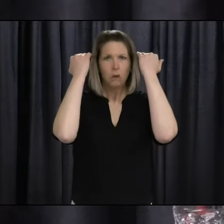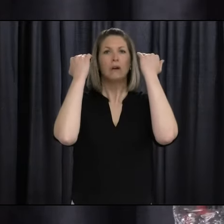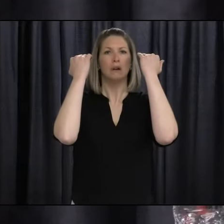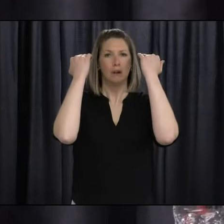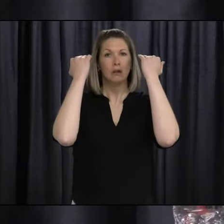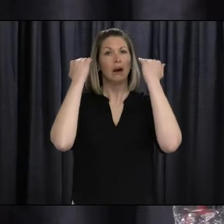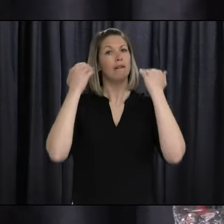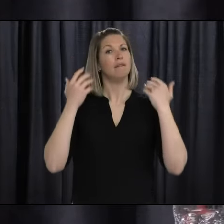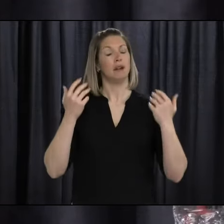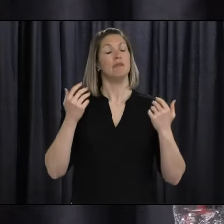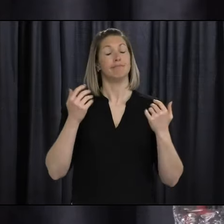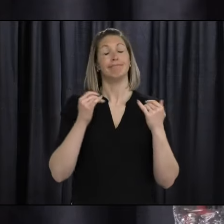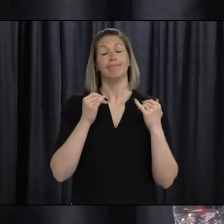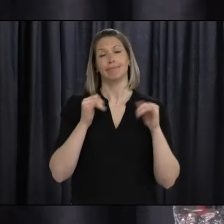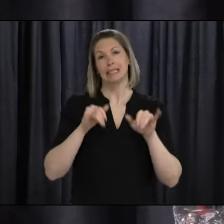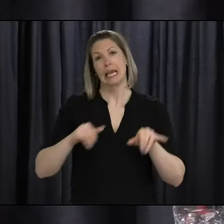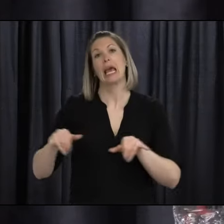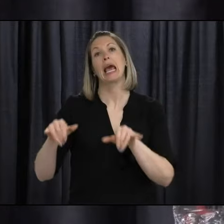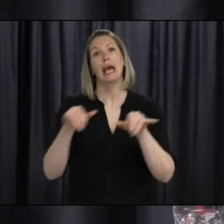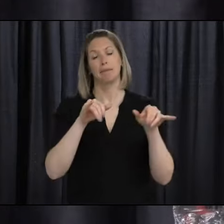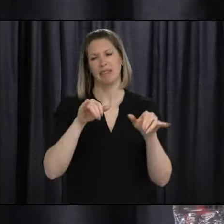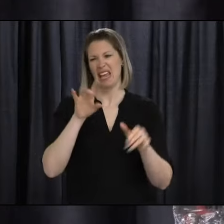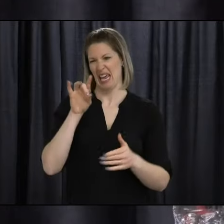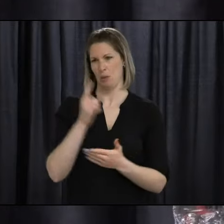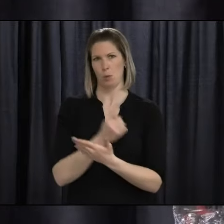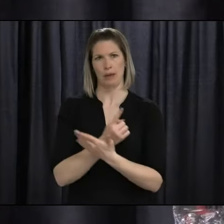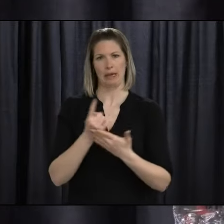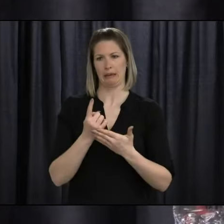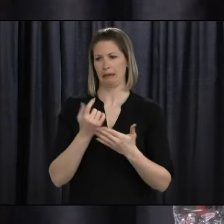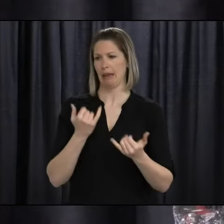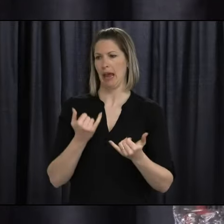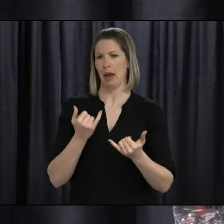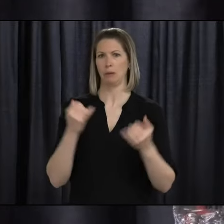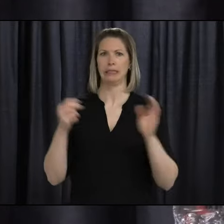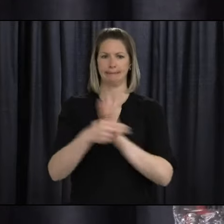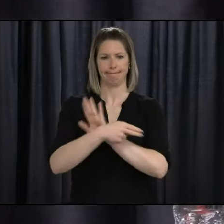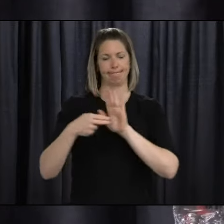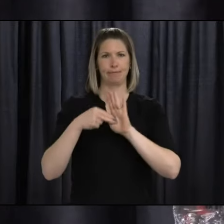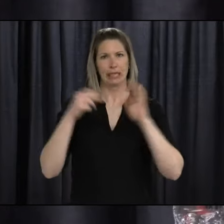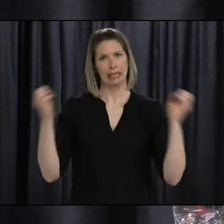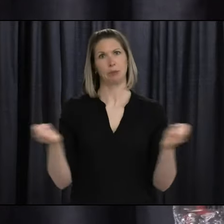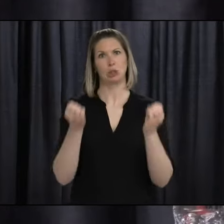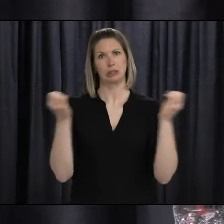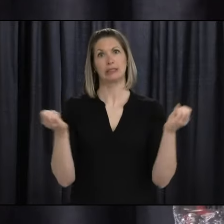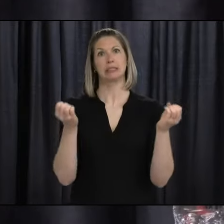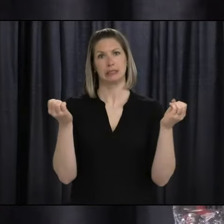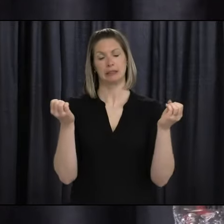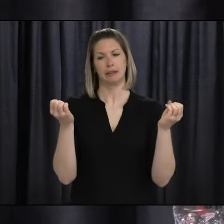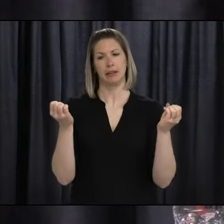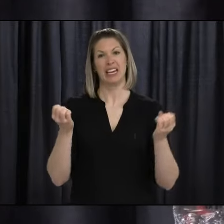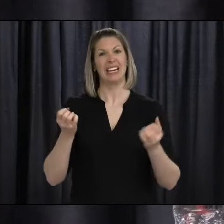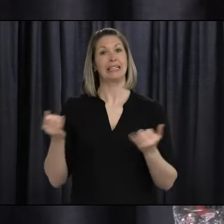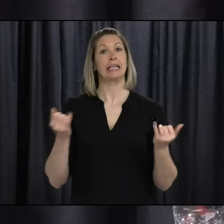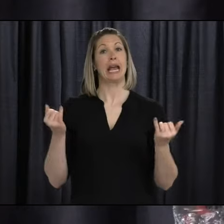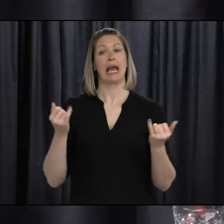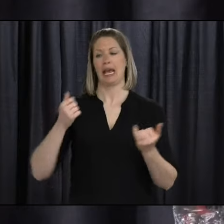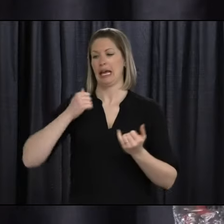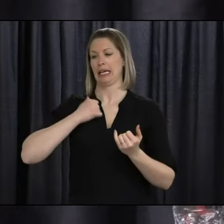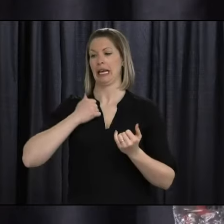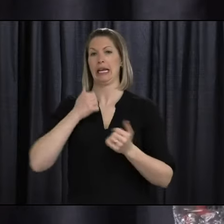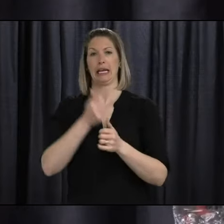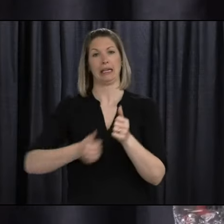so. Indeed, the Mental Health Council of the Mental Health Commission of Canada today announced